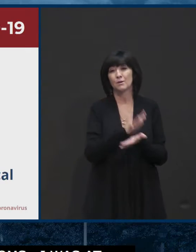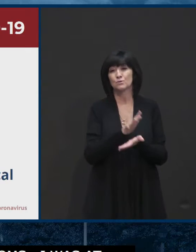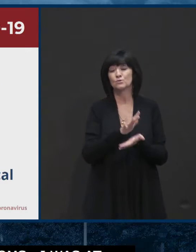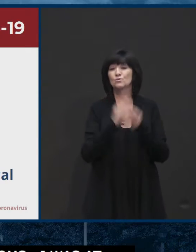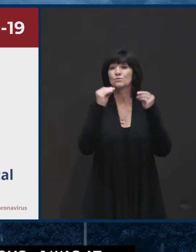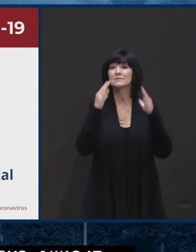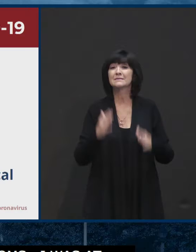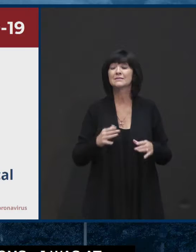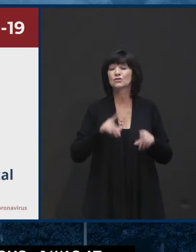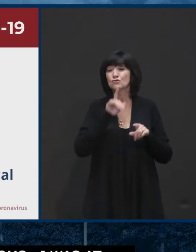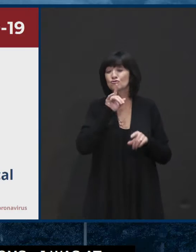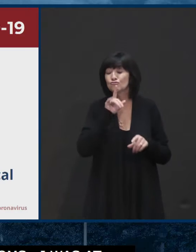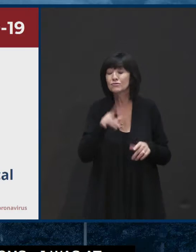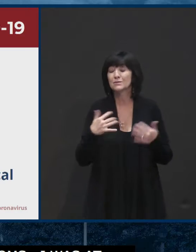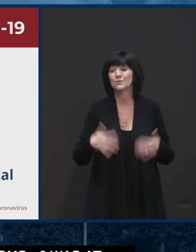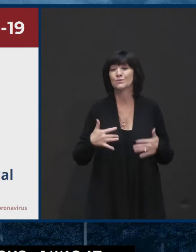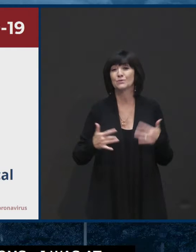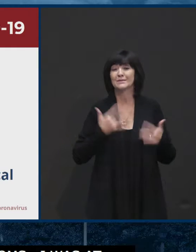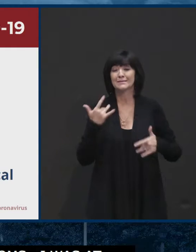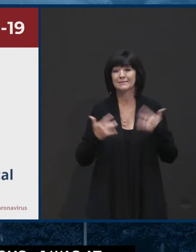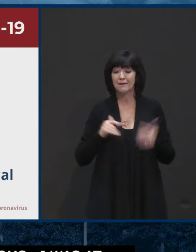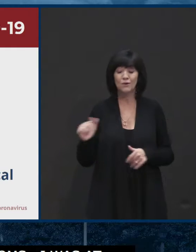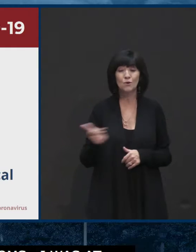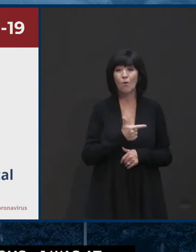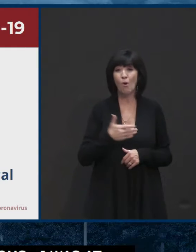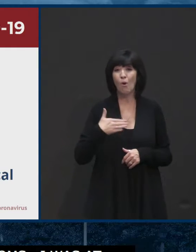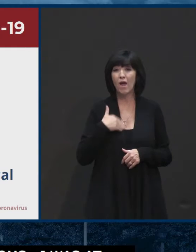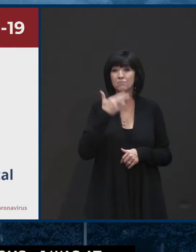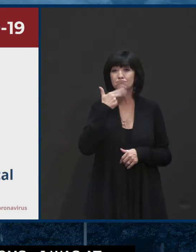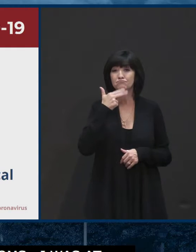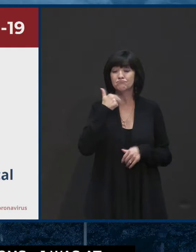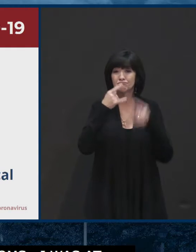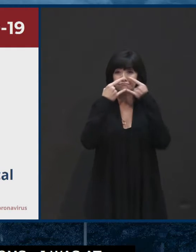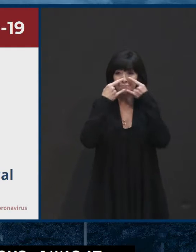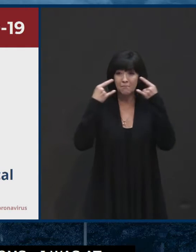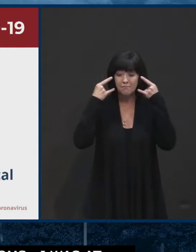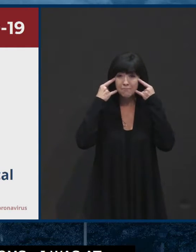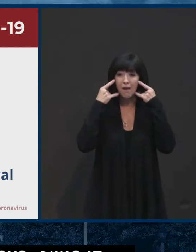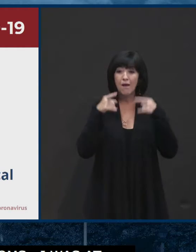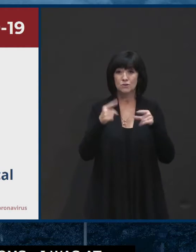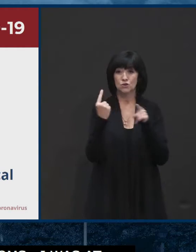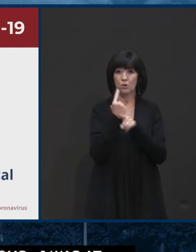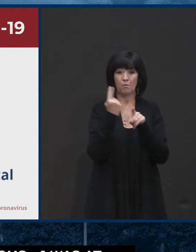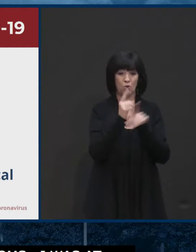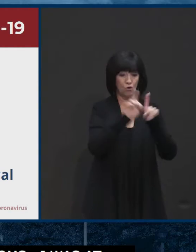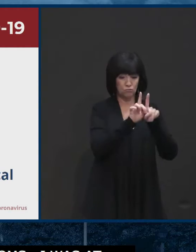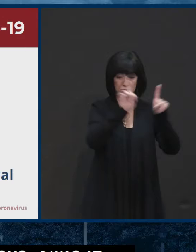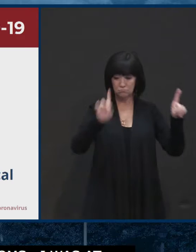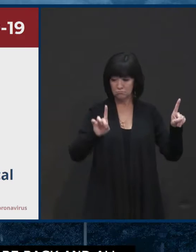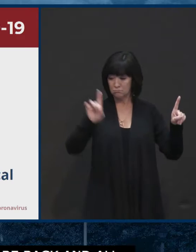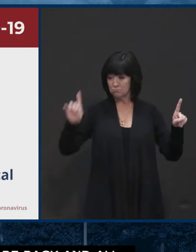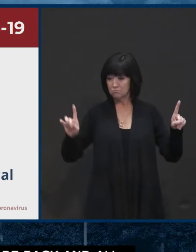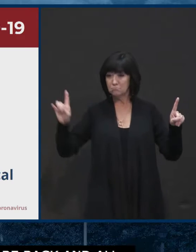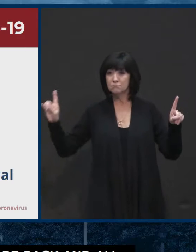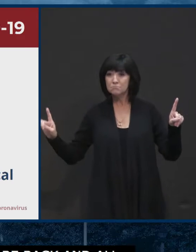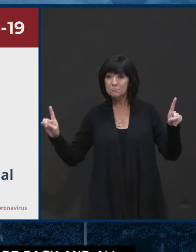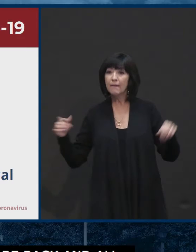with their little masks on and keeping appropriately social distanced, with hand sanitizing